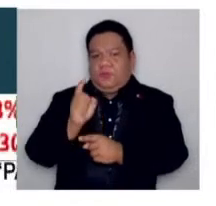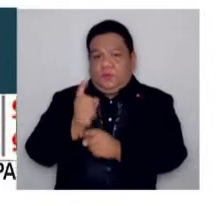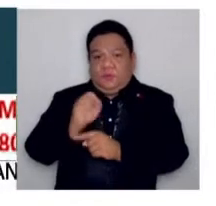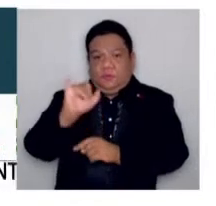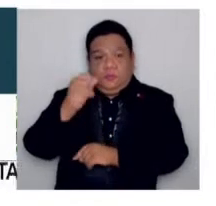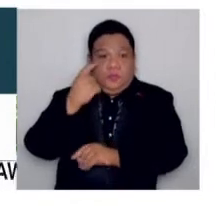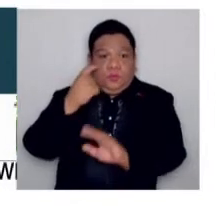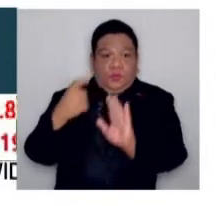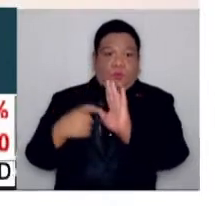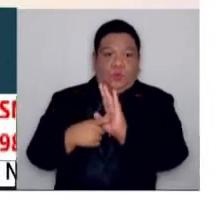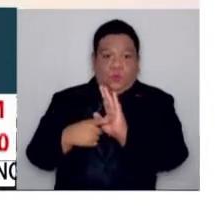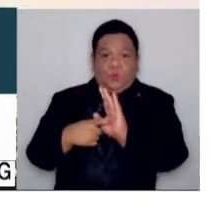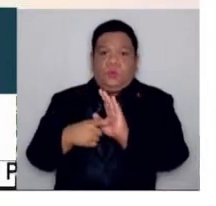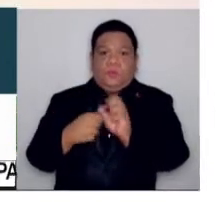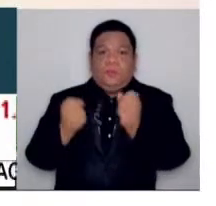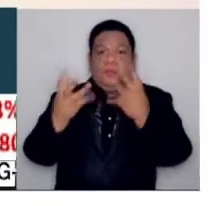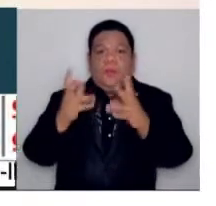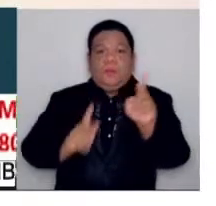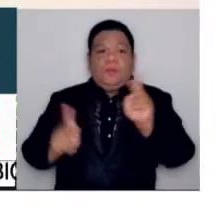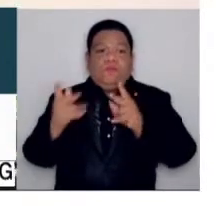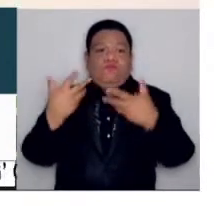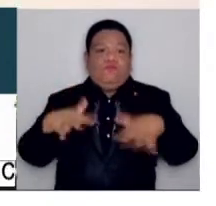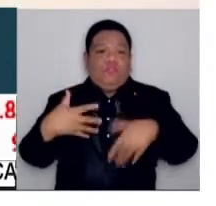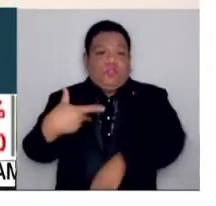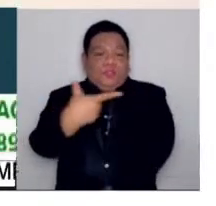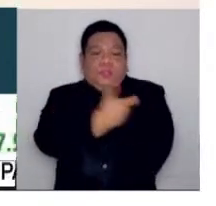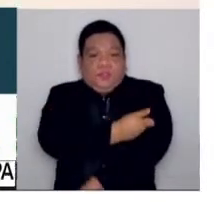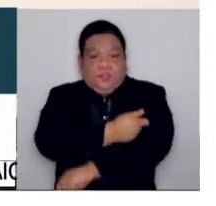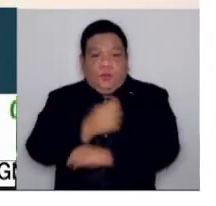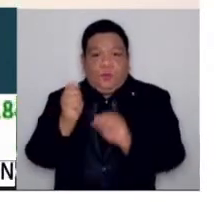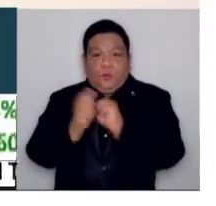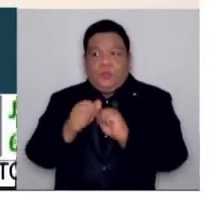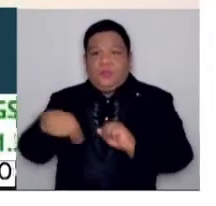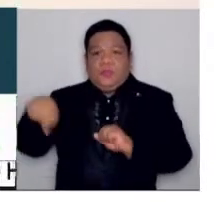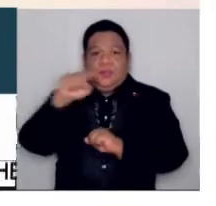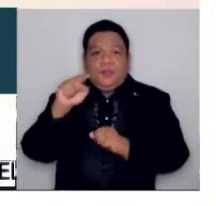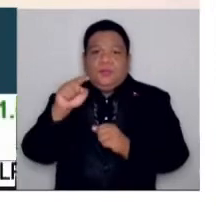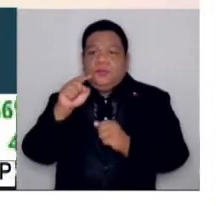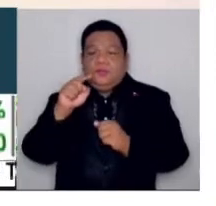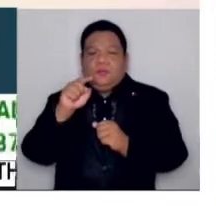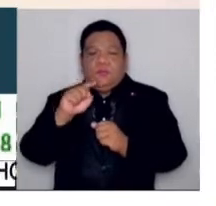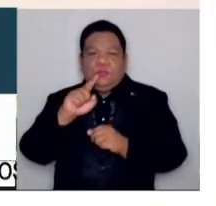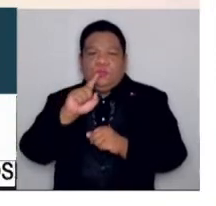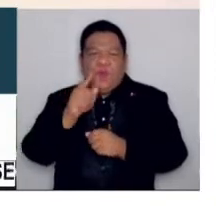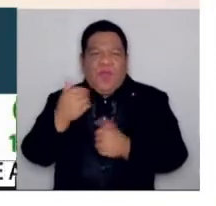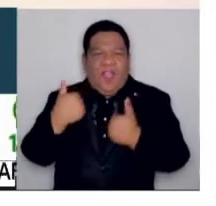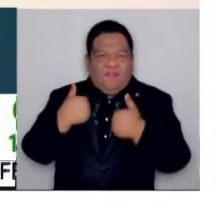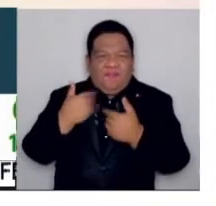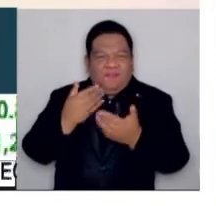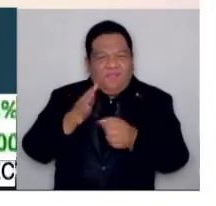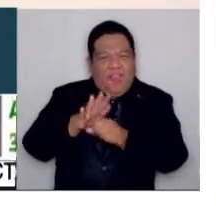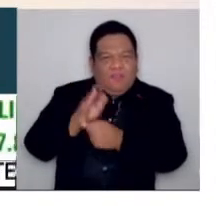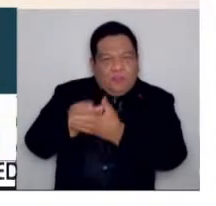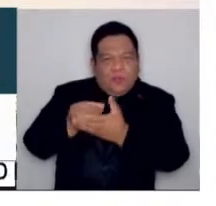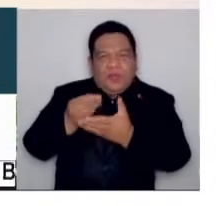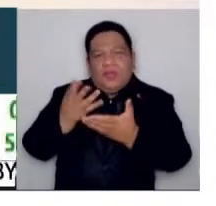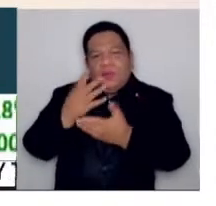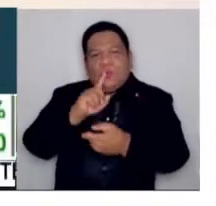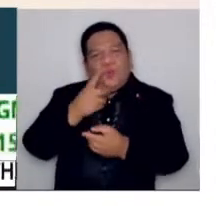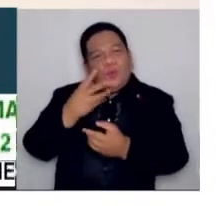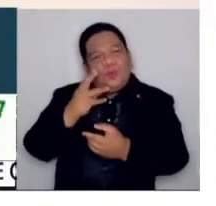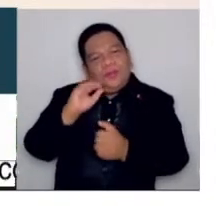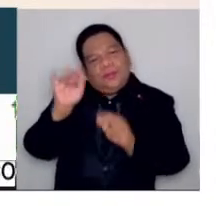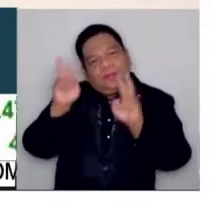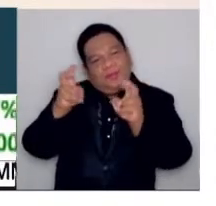mas marami ang bakunado nas in the upper economic strata. So it's not really a big